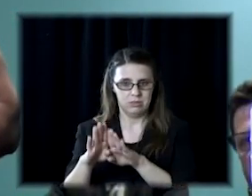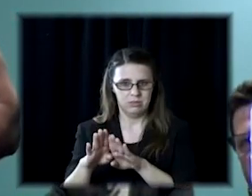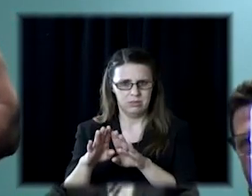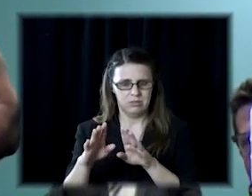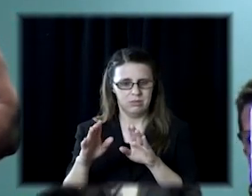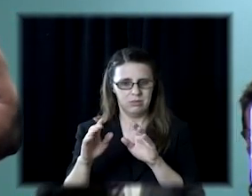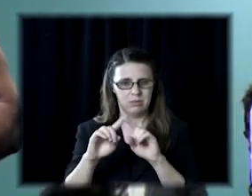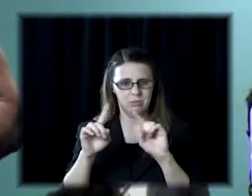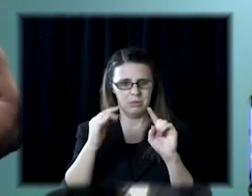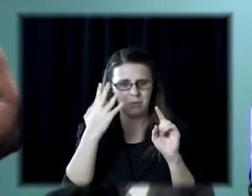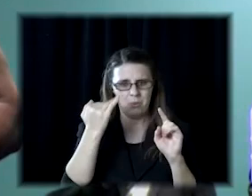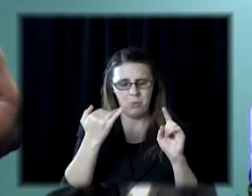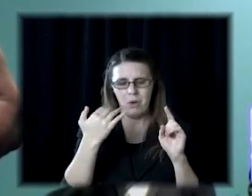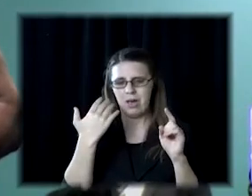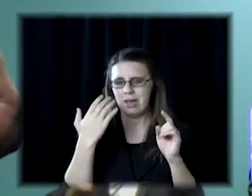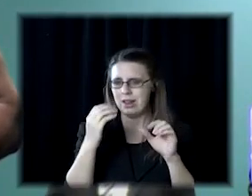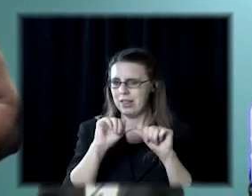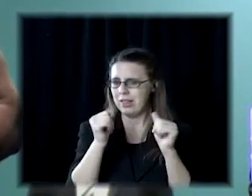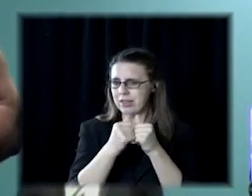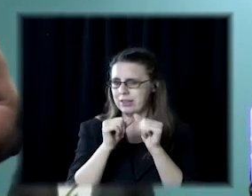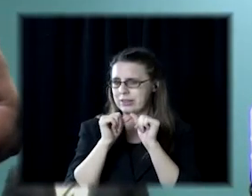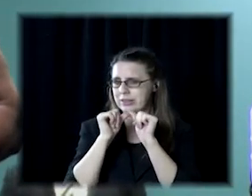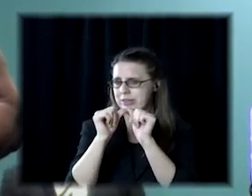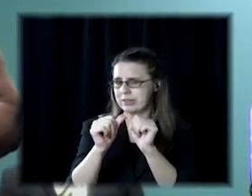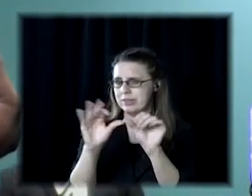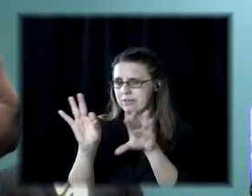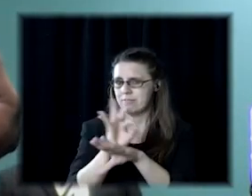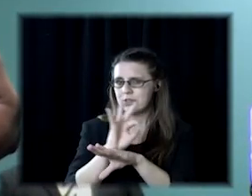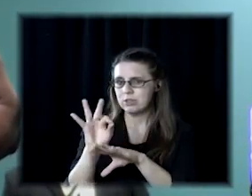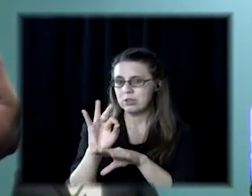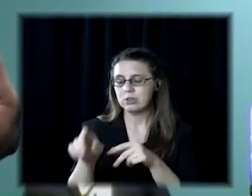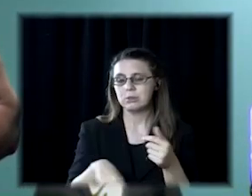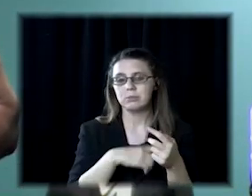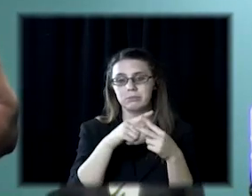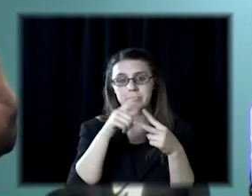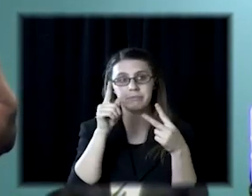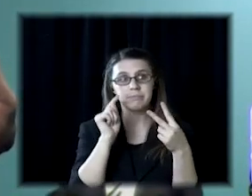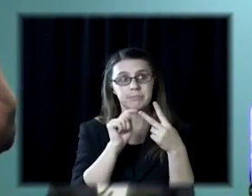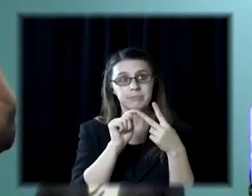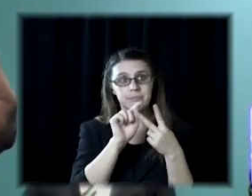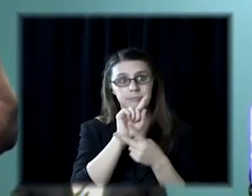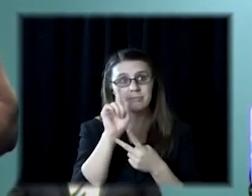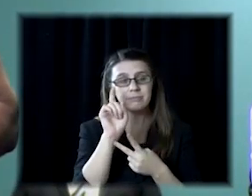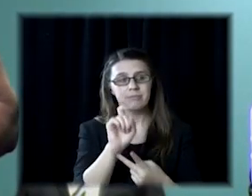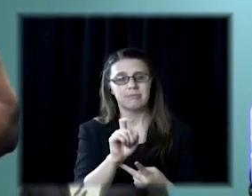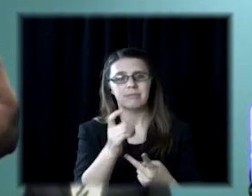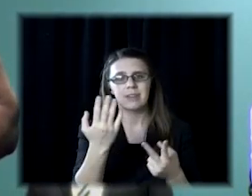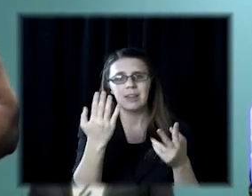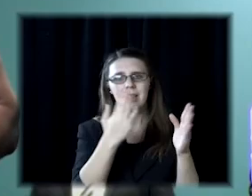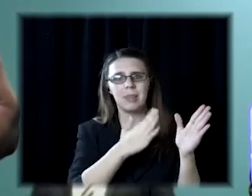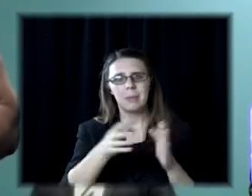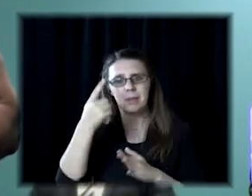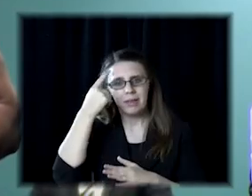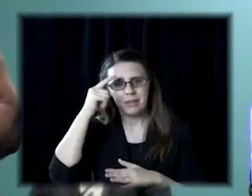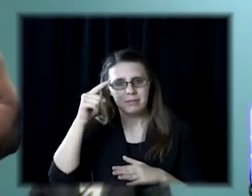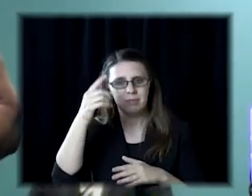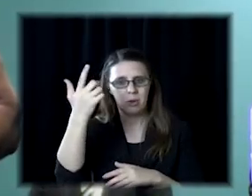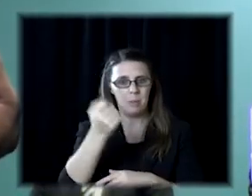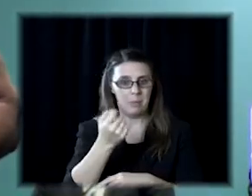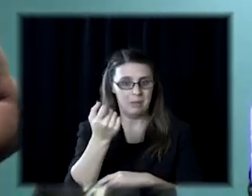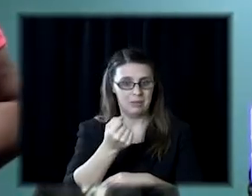agencia sigue en función? Y la segunda pregunta es, ¿cuál sería el plan en cuanto a las pensiones a los